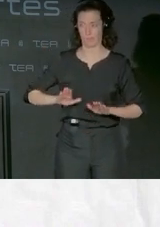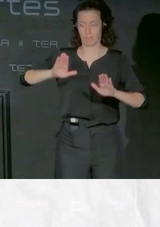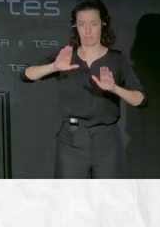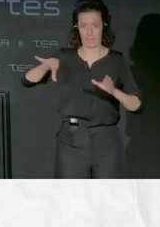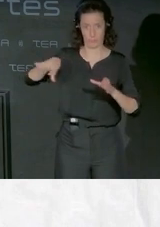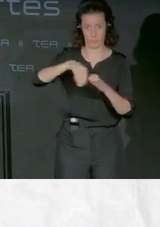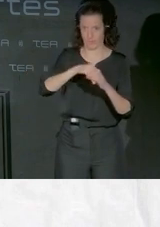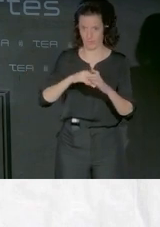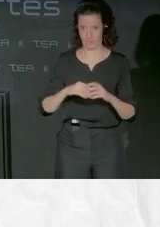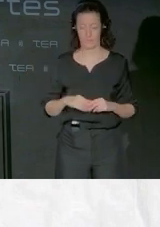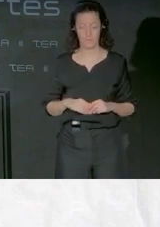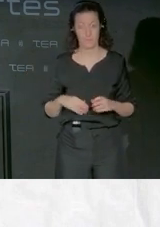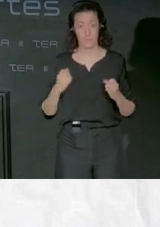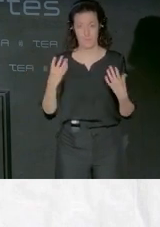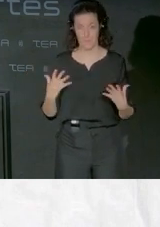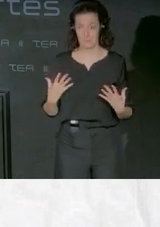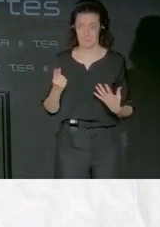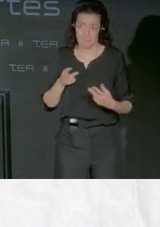last one.